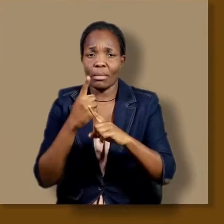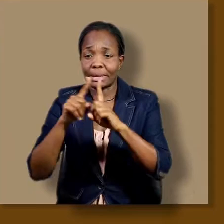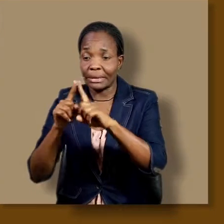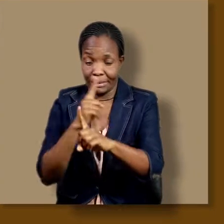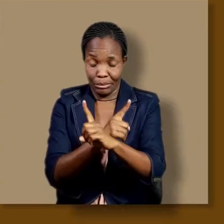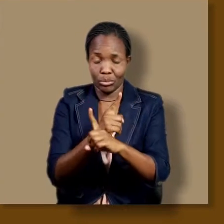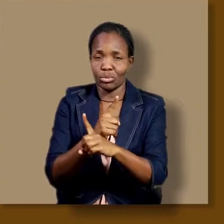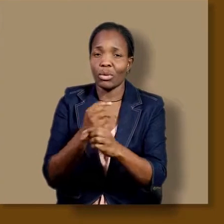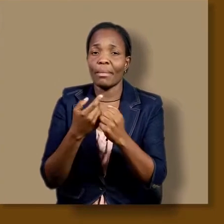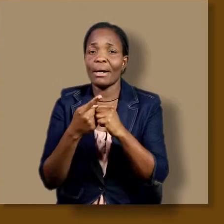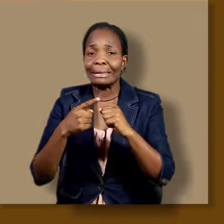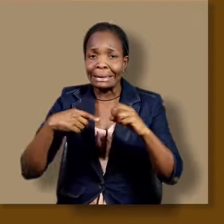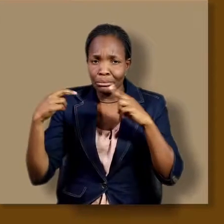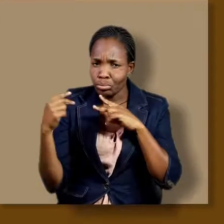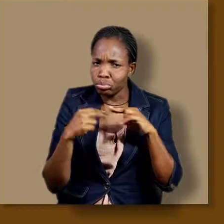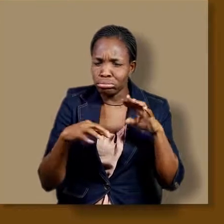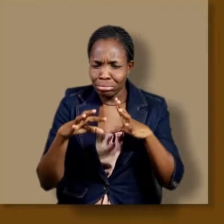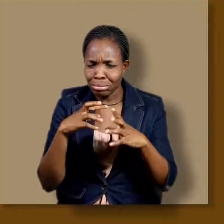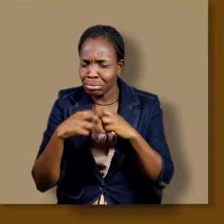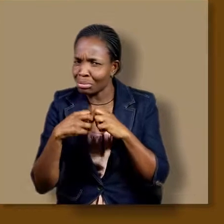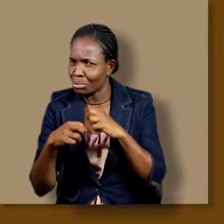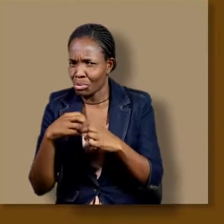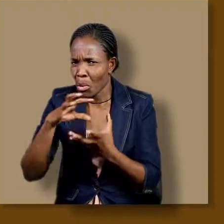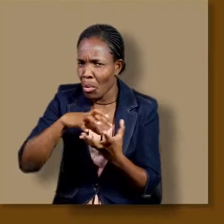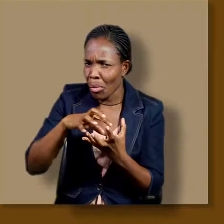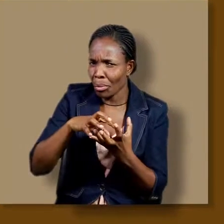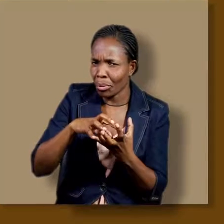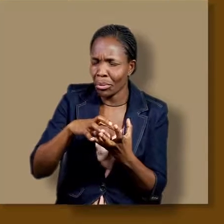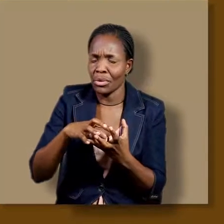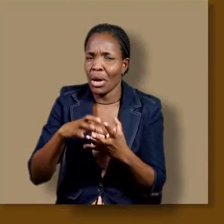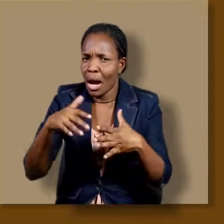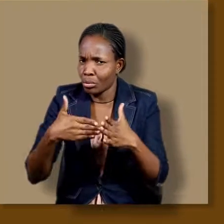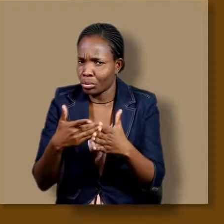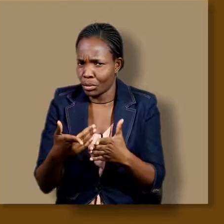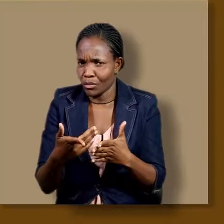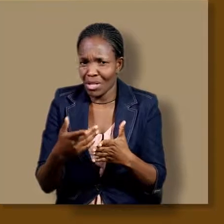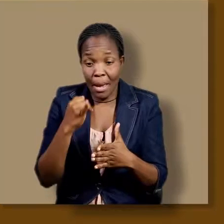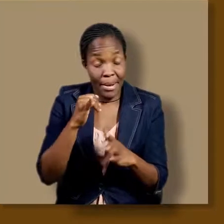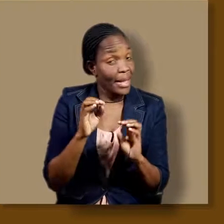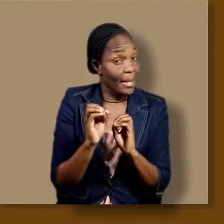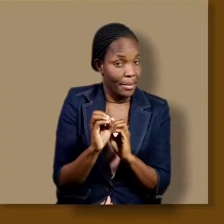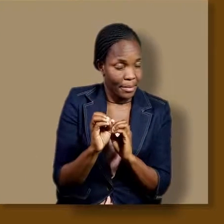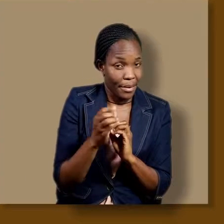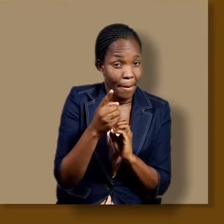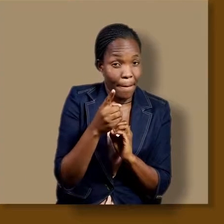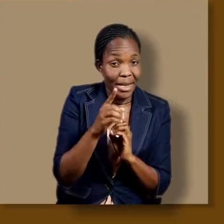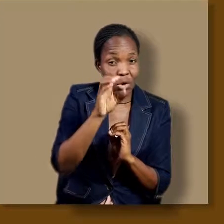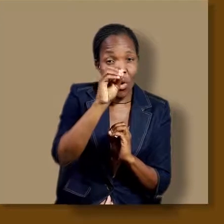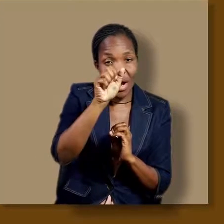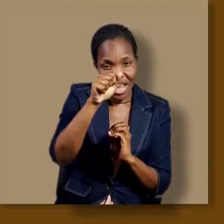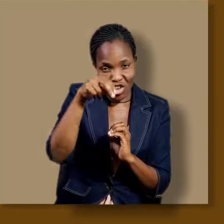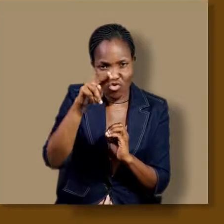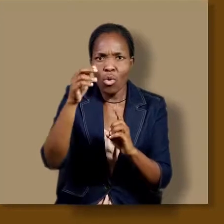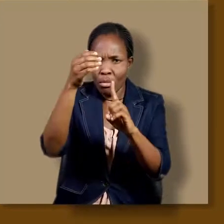internal conflicts, and it could rarely reach an agreement on what to do. It wasn't all bad, though. The OAU